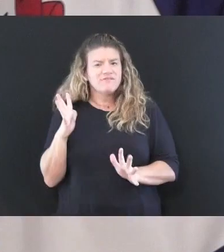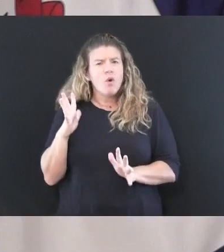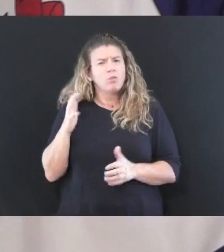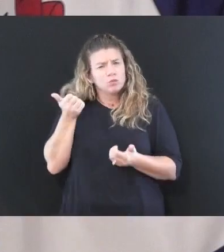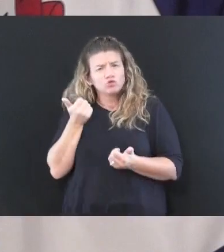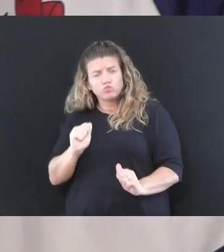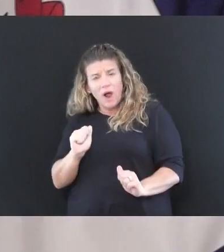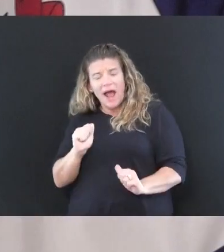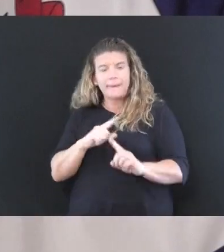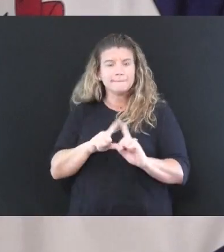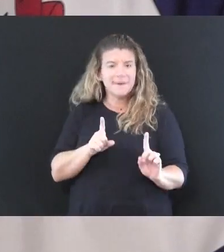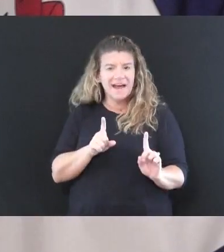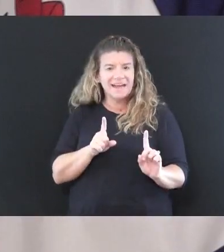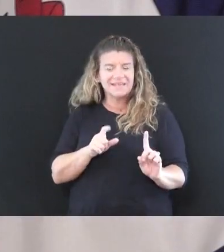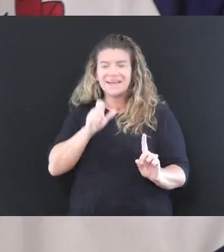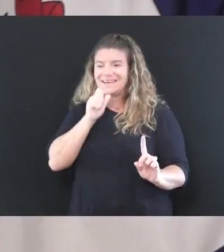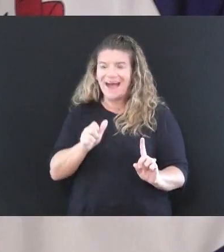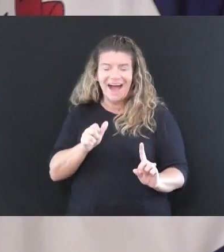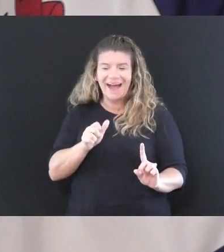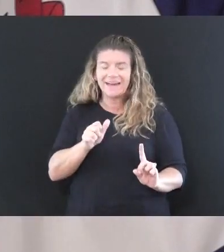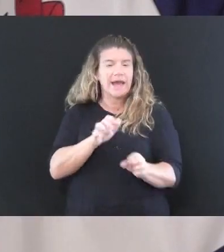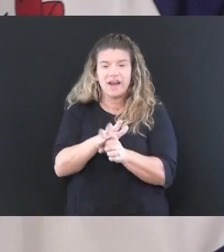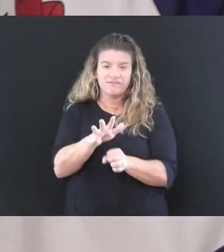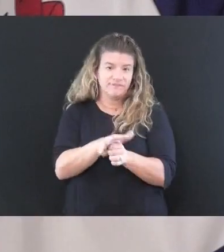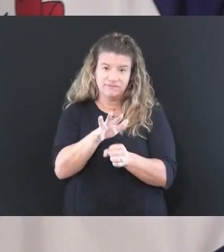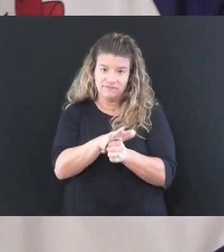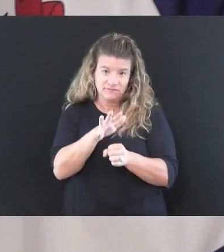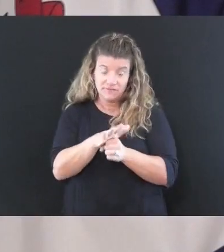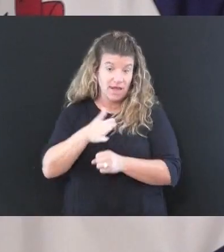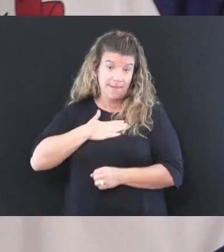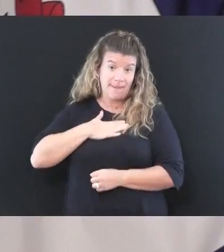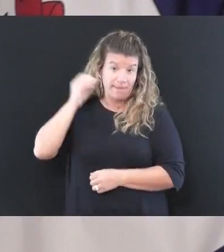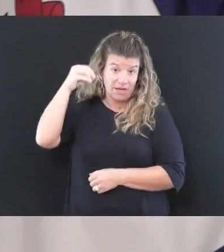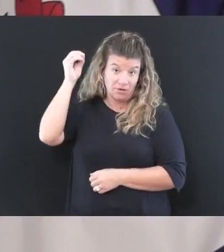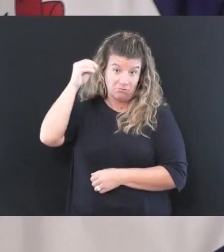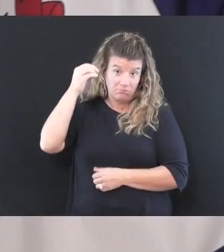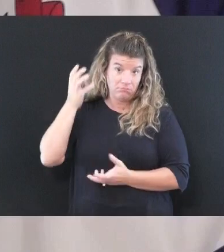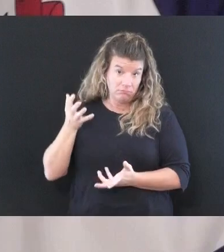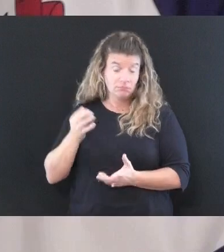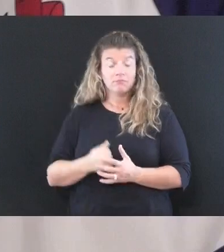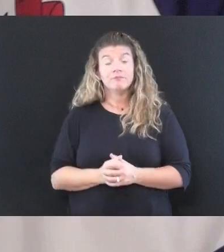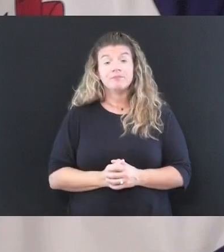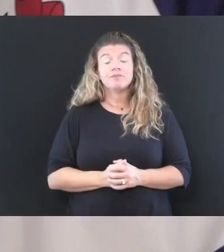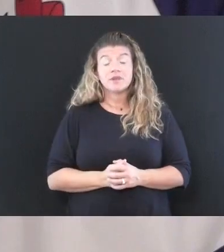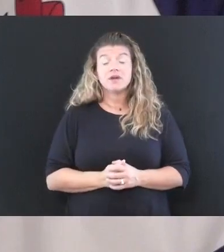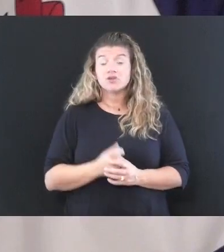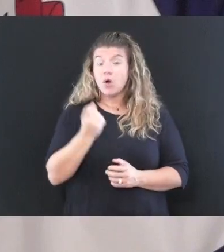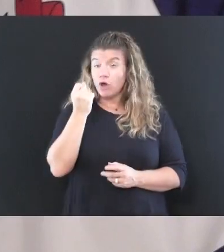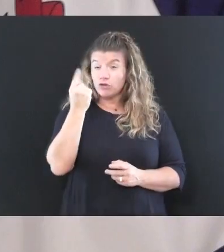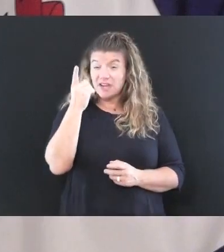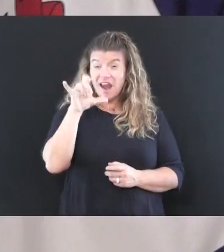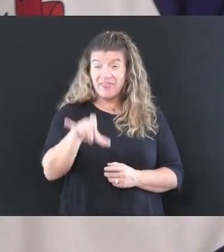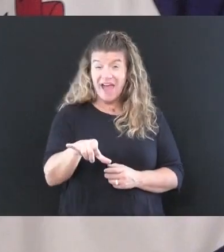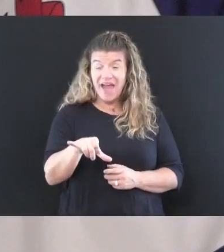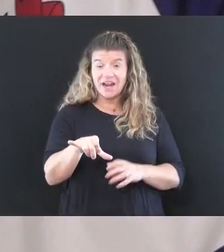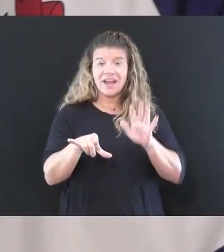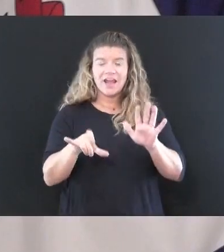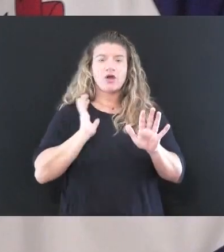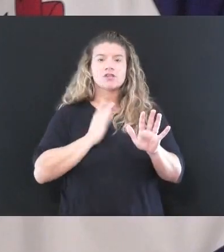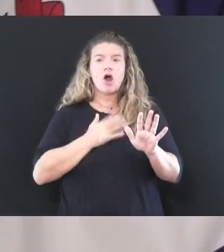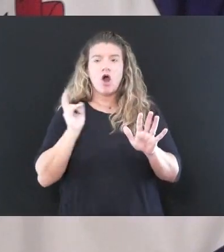been trying as hard as I think we need to try. Now, with that, here's the